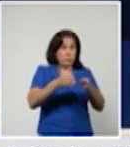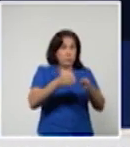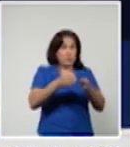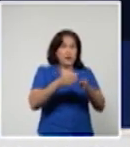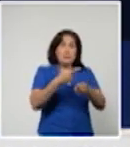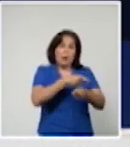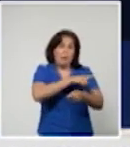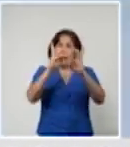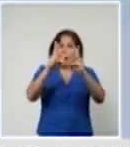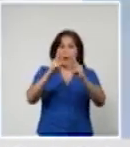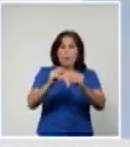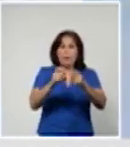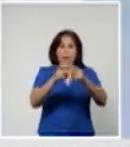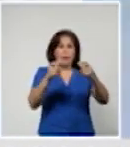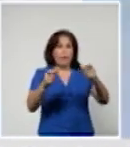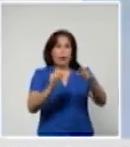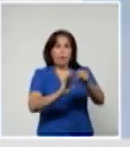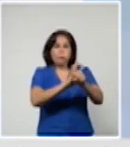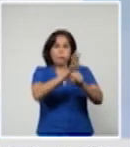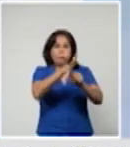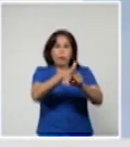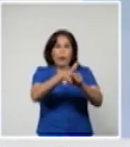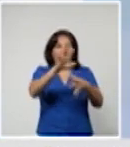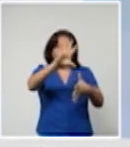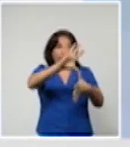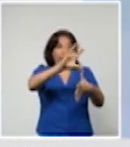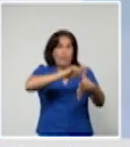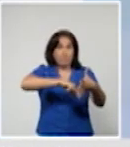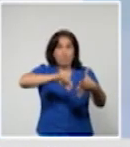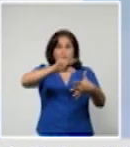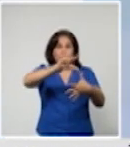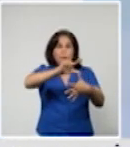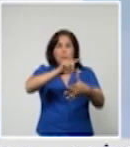now for many weeks, accounts for